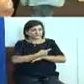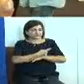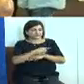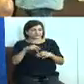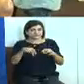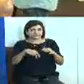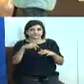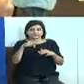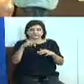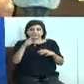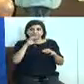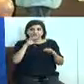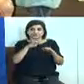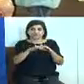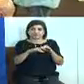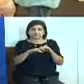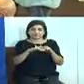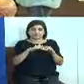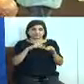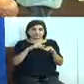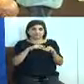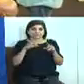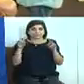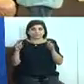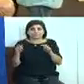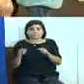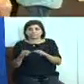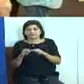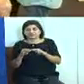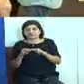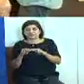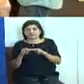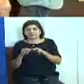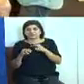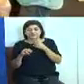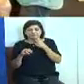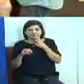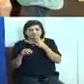Resurrection Beach, I know there's the MCC UC, the Valley,